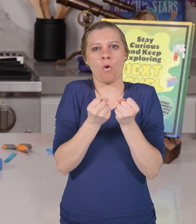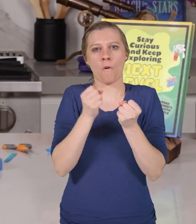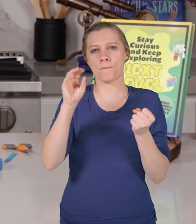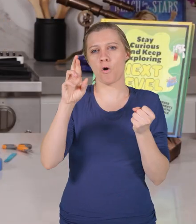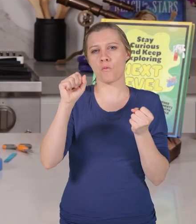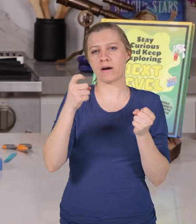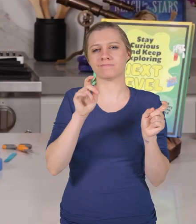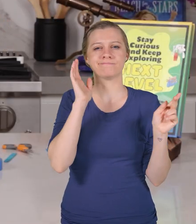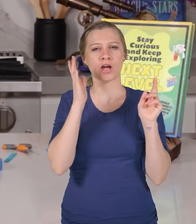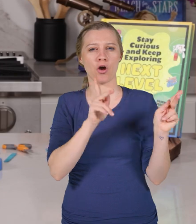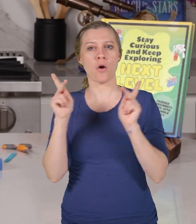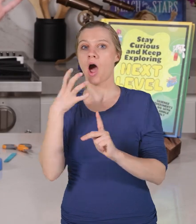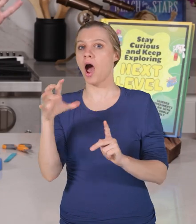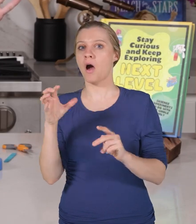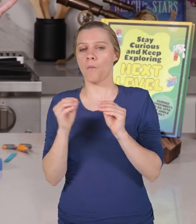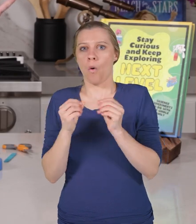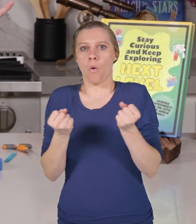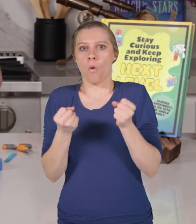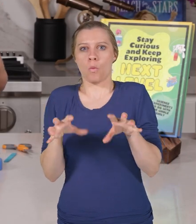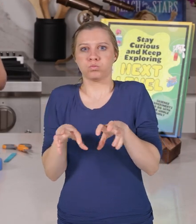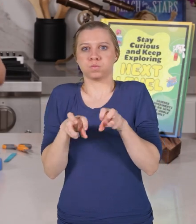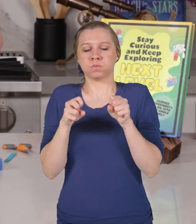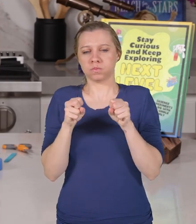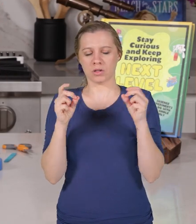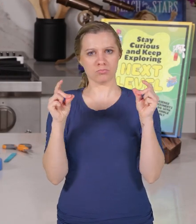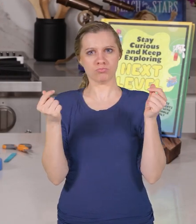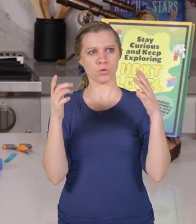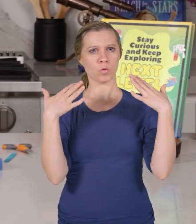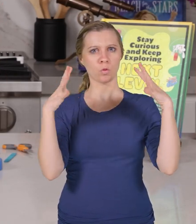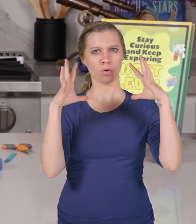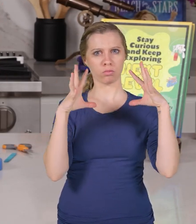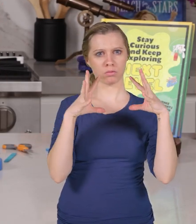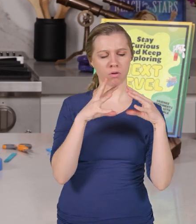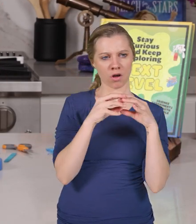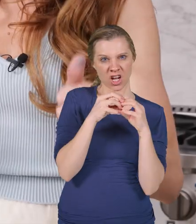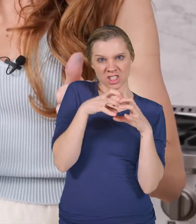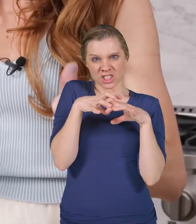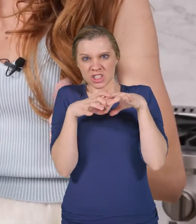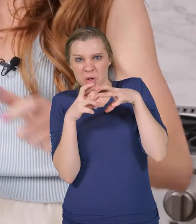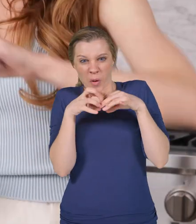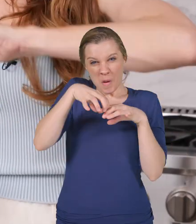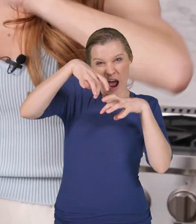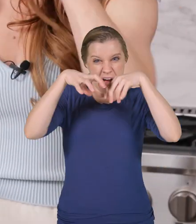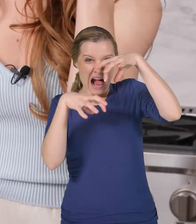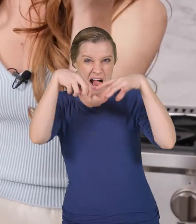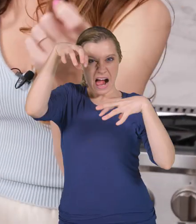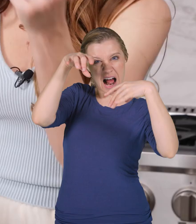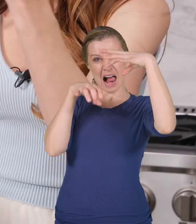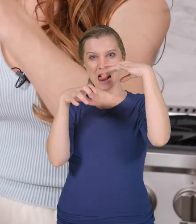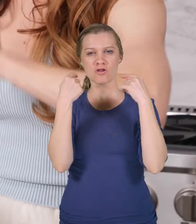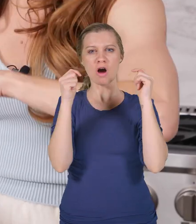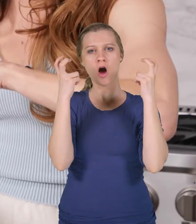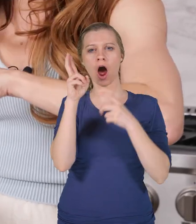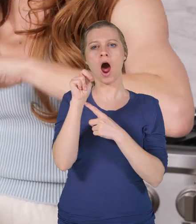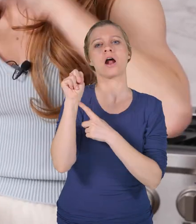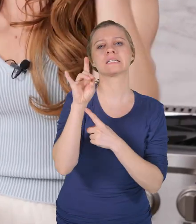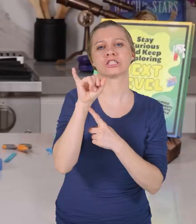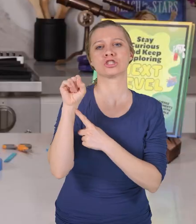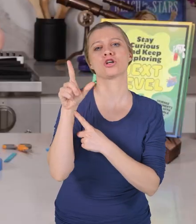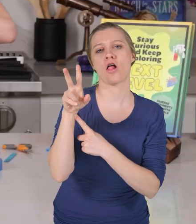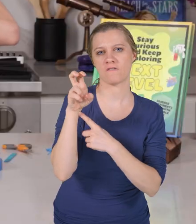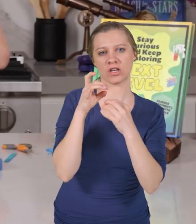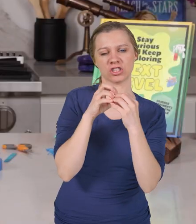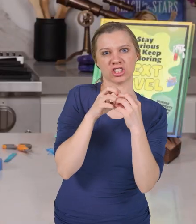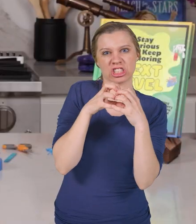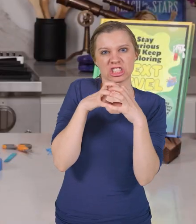borax as hot solution. So all of a sudden, a lot of that borax is trying to jump out of the solution. It's trying to undissolve,